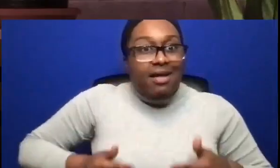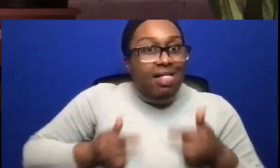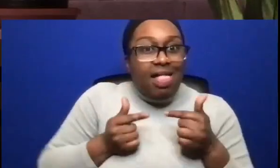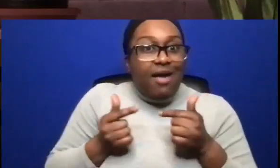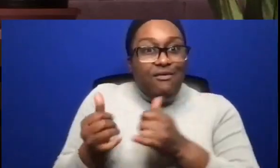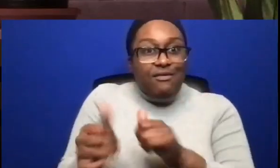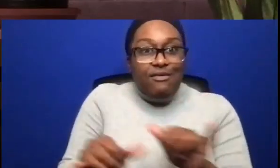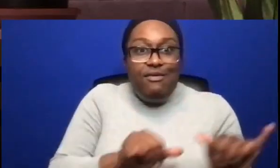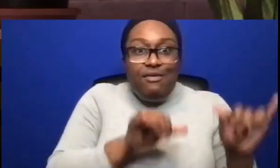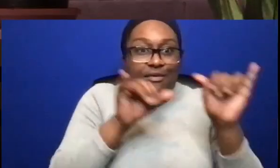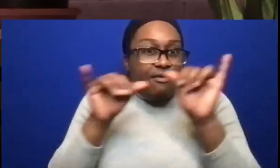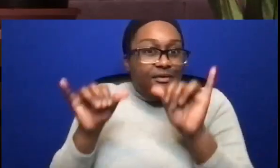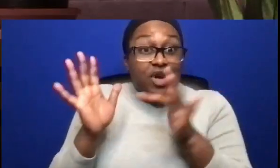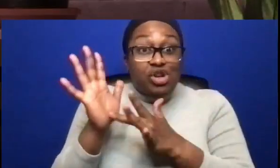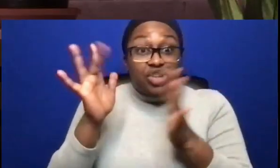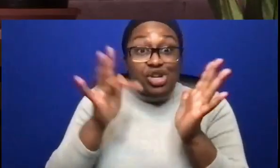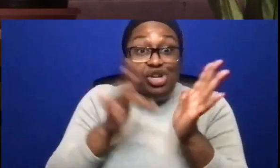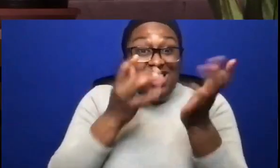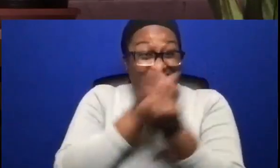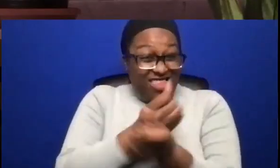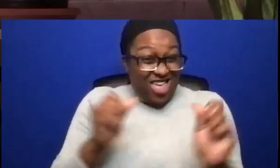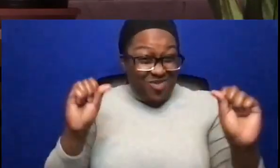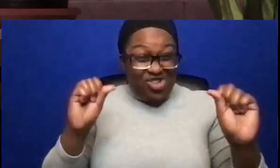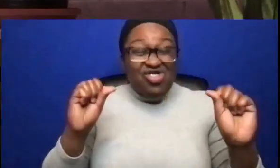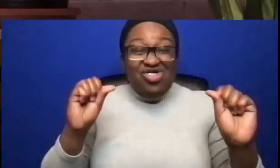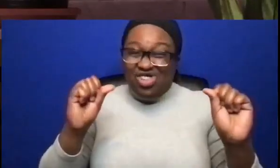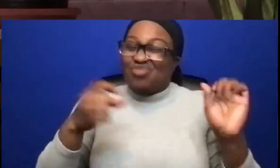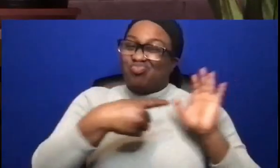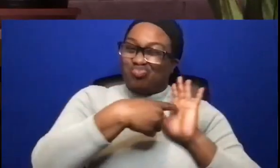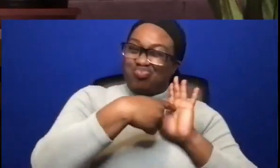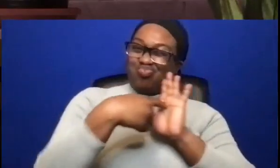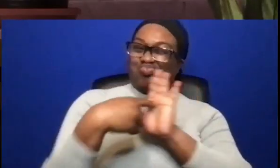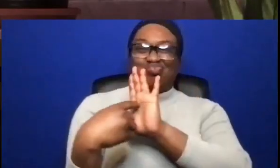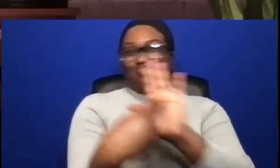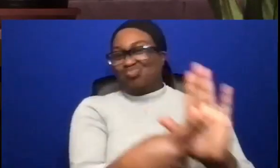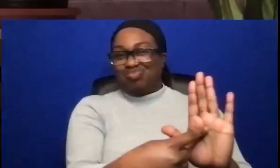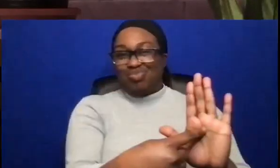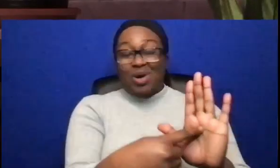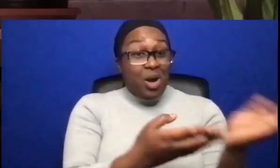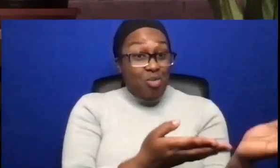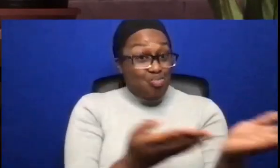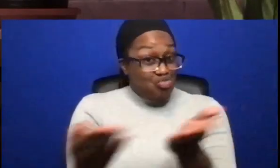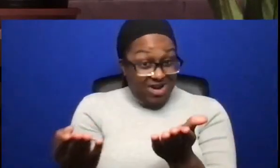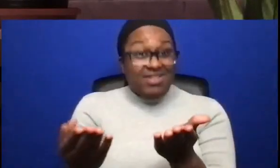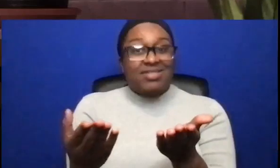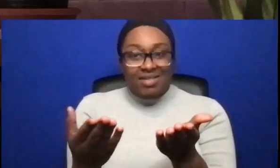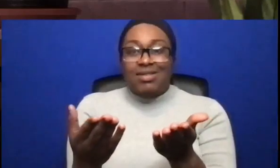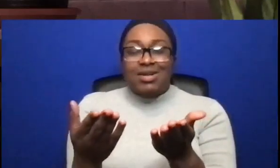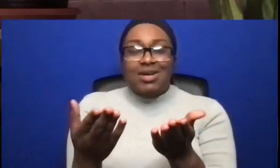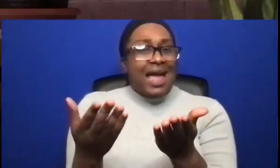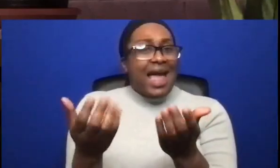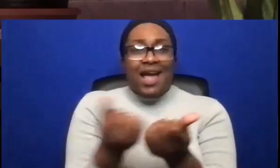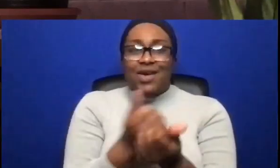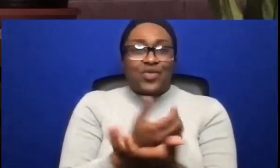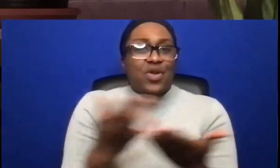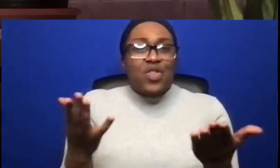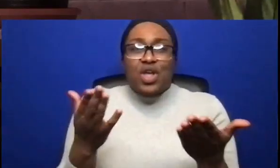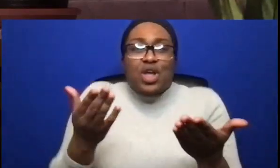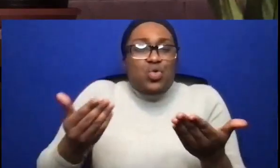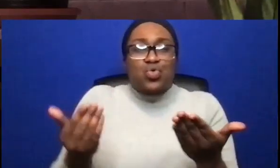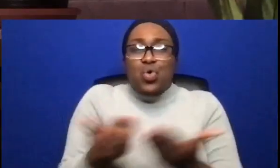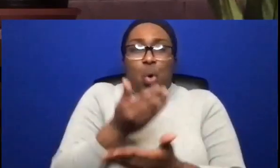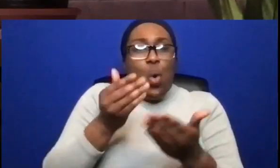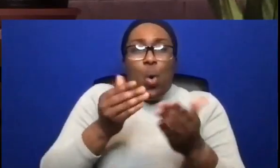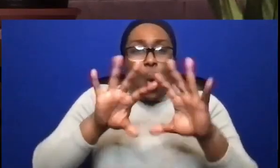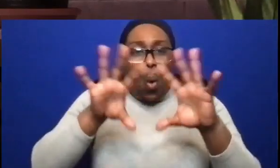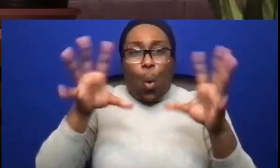Jesus is liberation personified. Jesus brings to bear the inbreaking of a new world